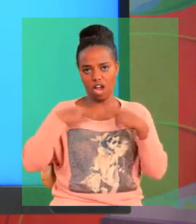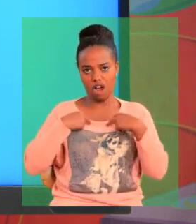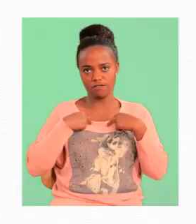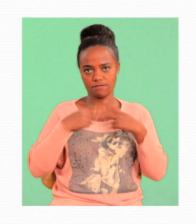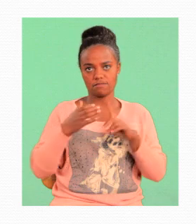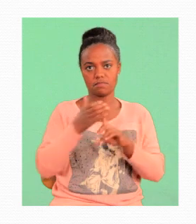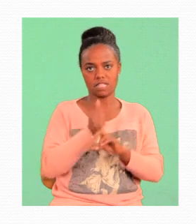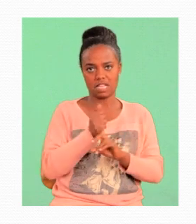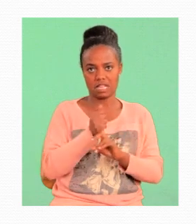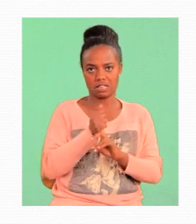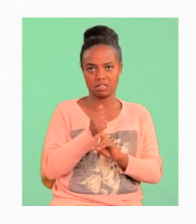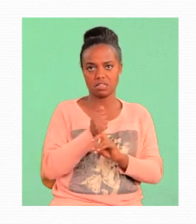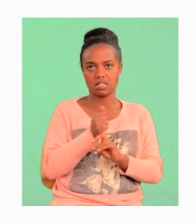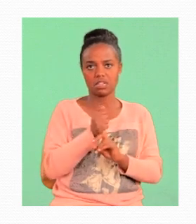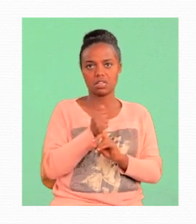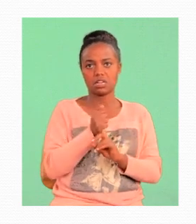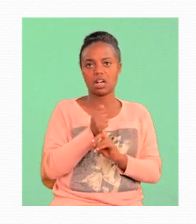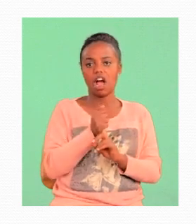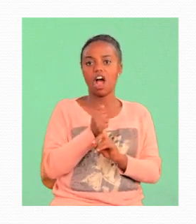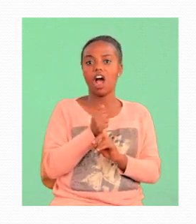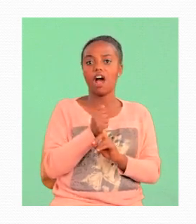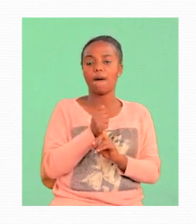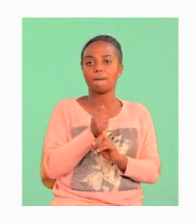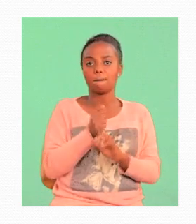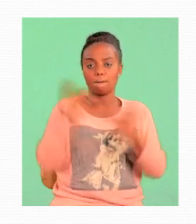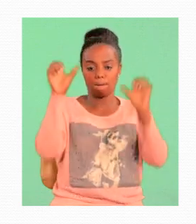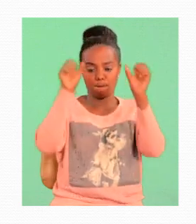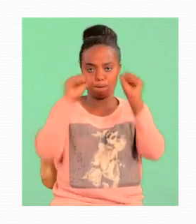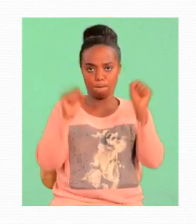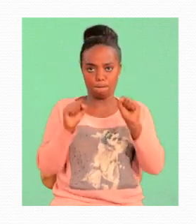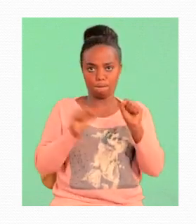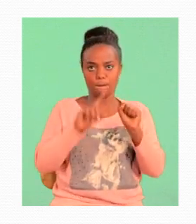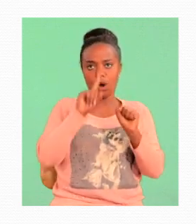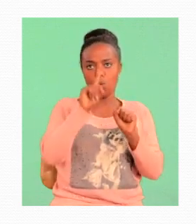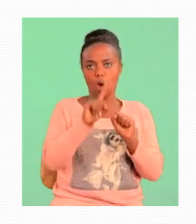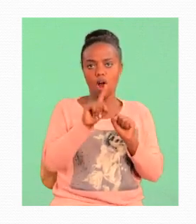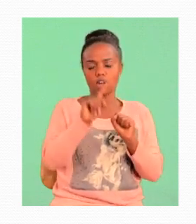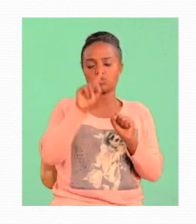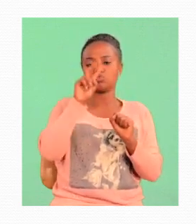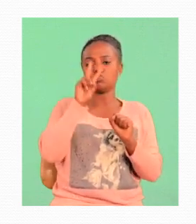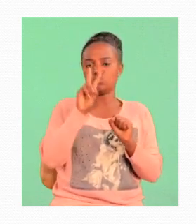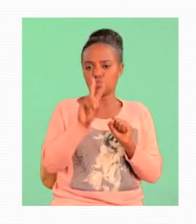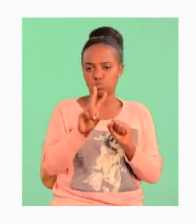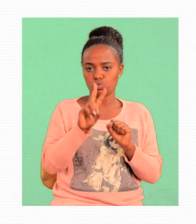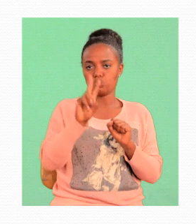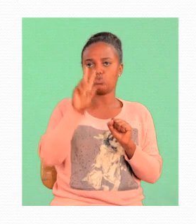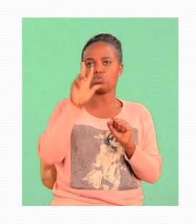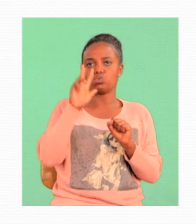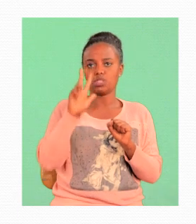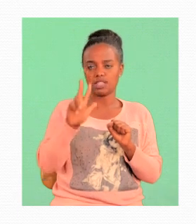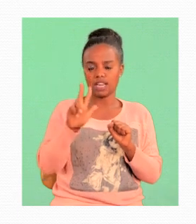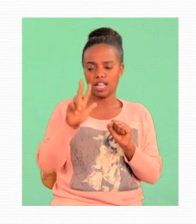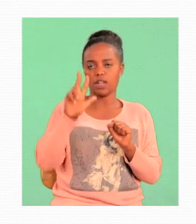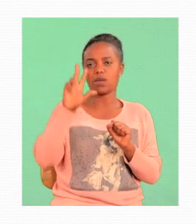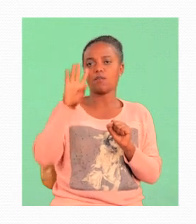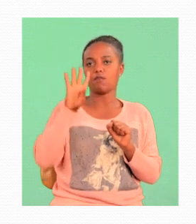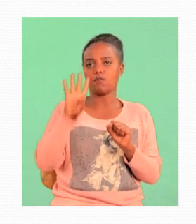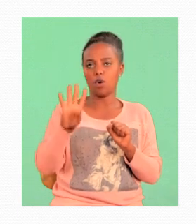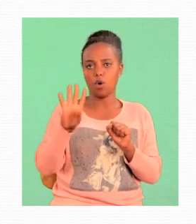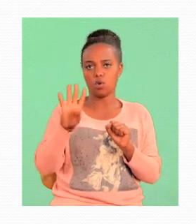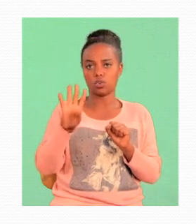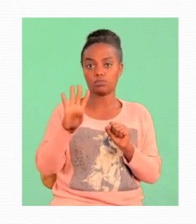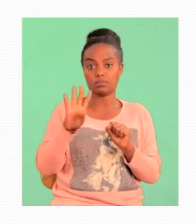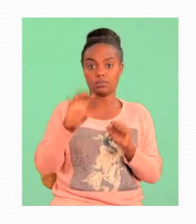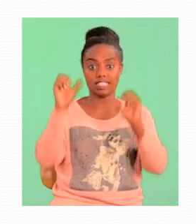take this. If you have this 1, 2, 3, 4,